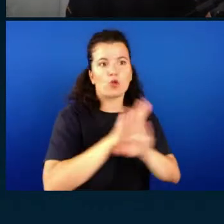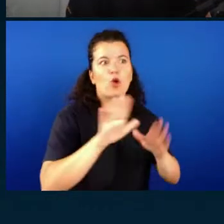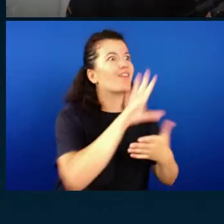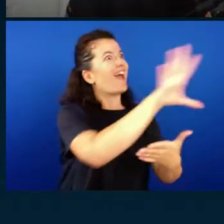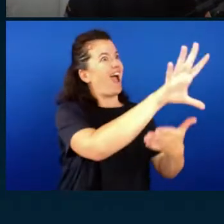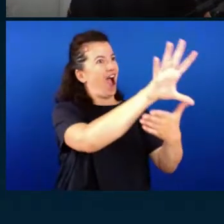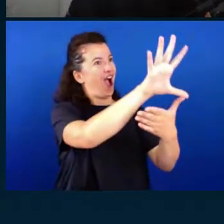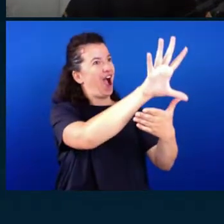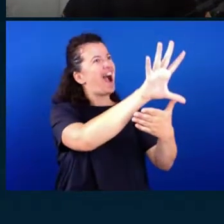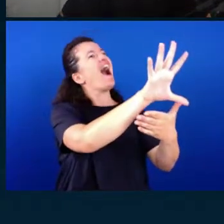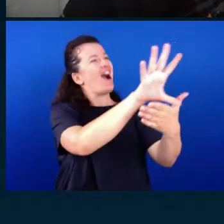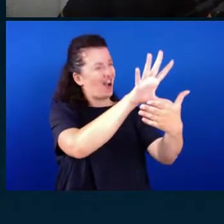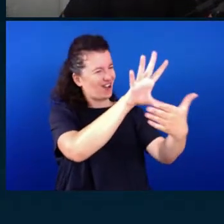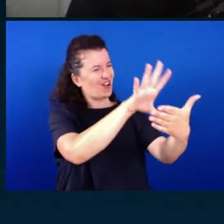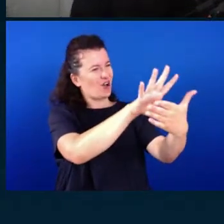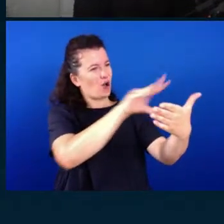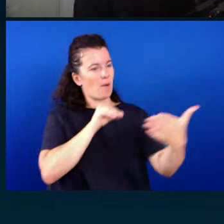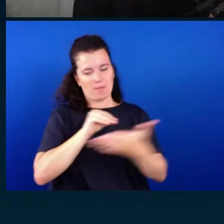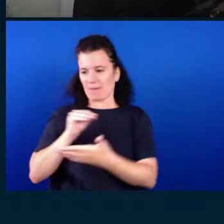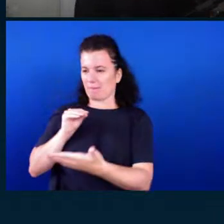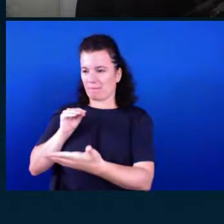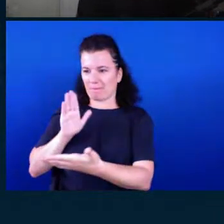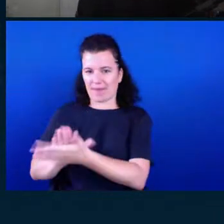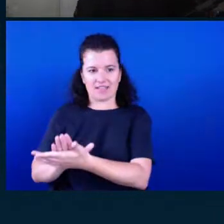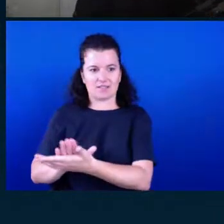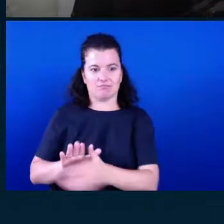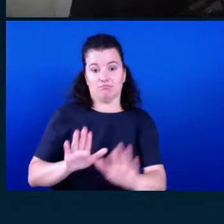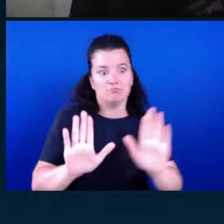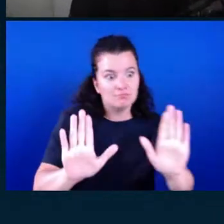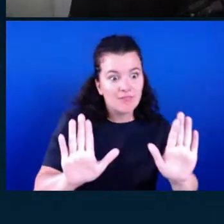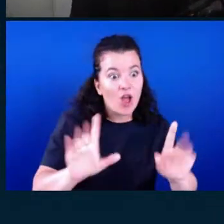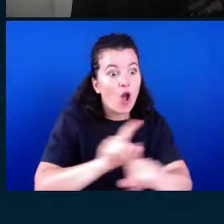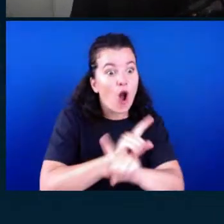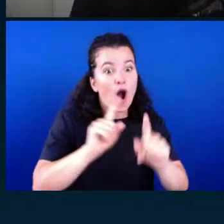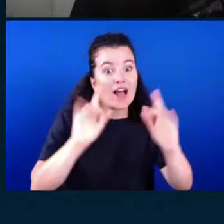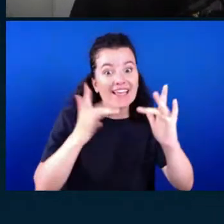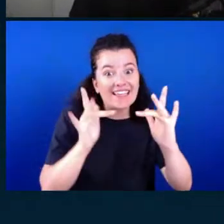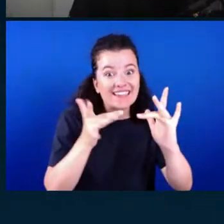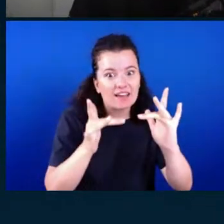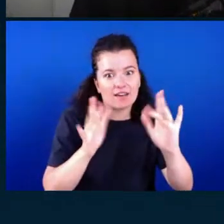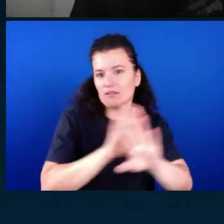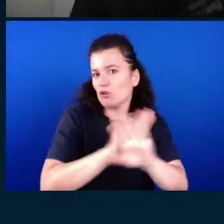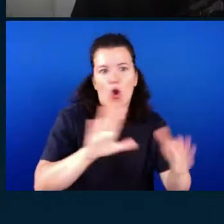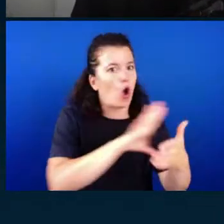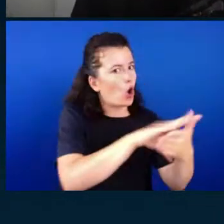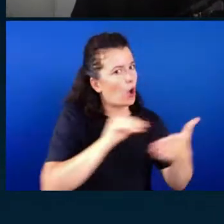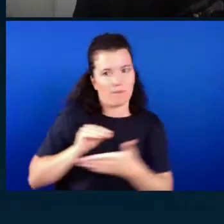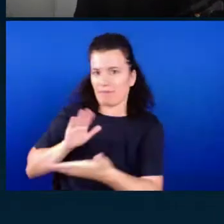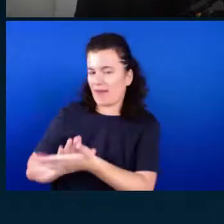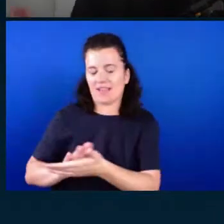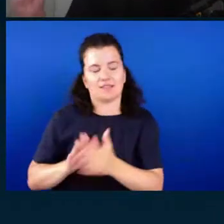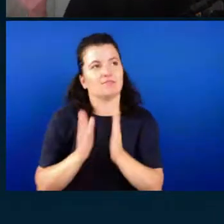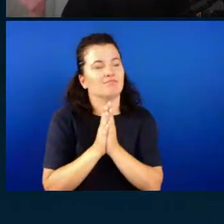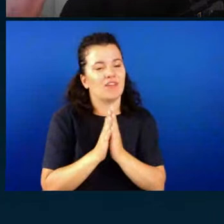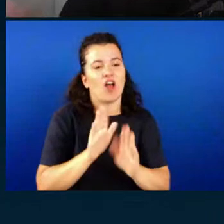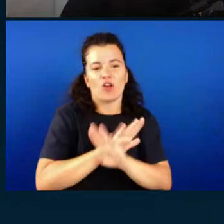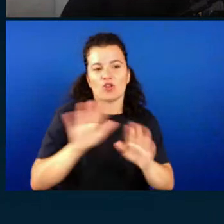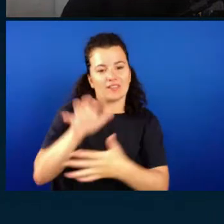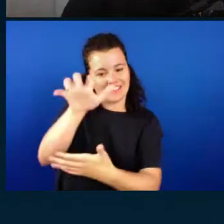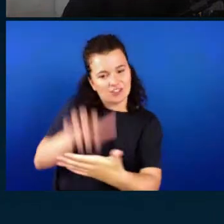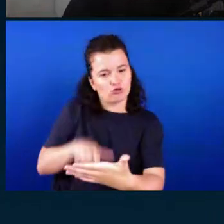fine. By the way, don't copy and paste stuff off the internet at all if you don't know what you're doing, what the script is doing.